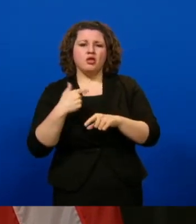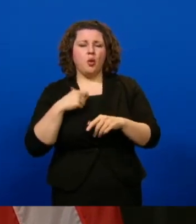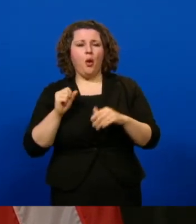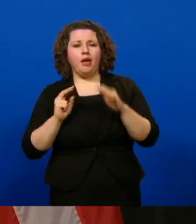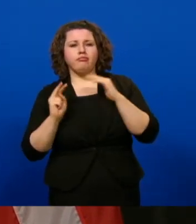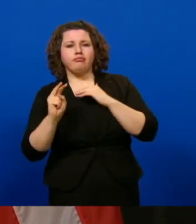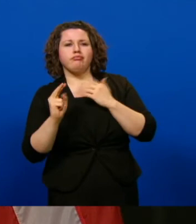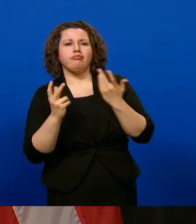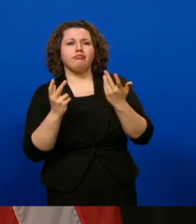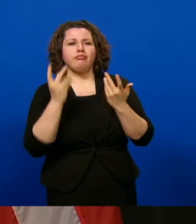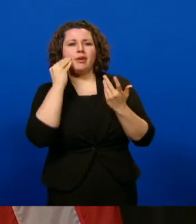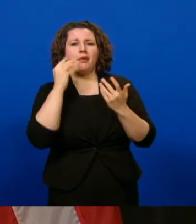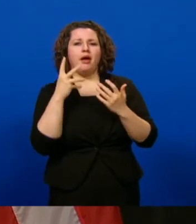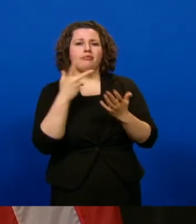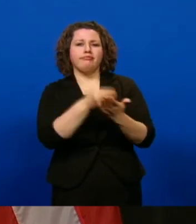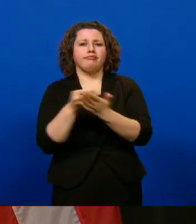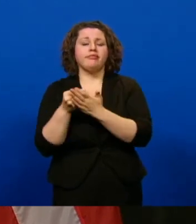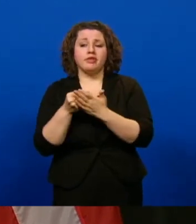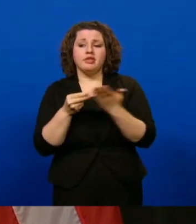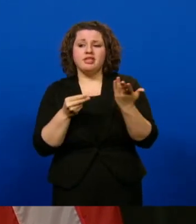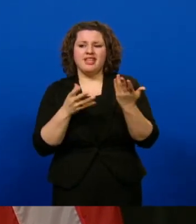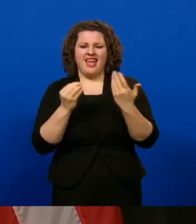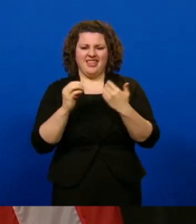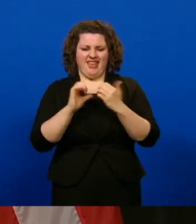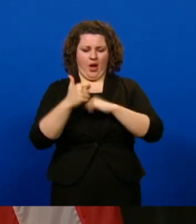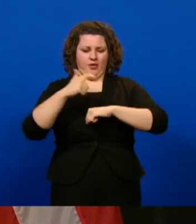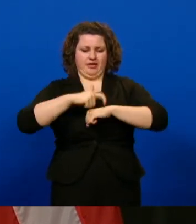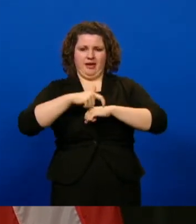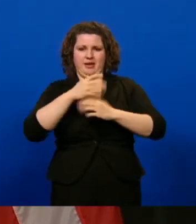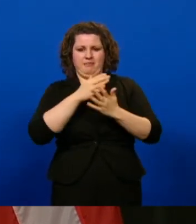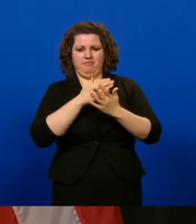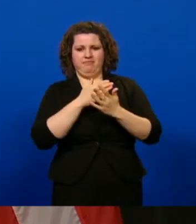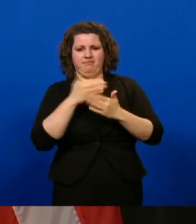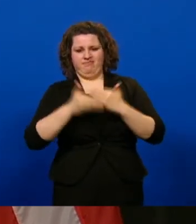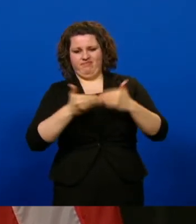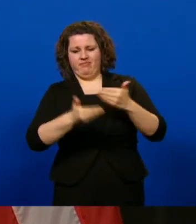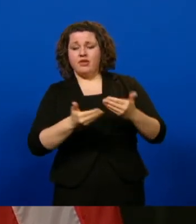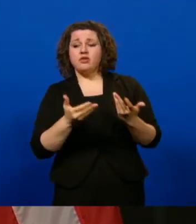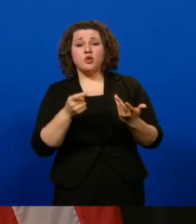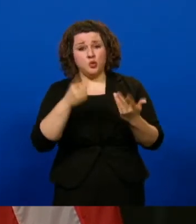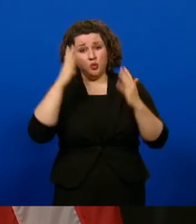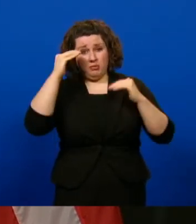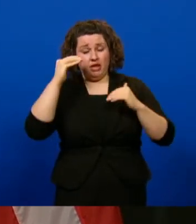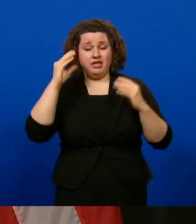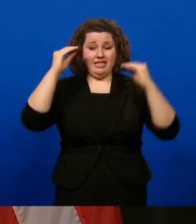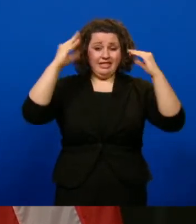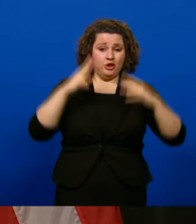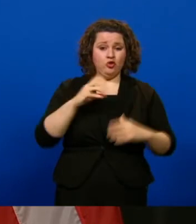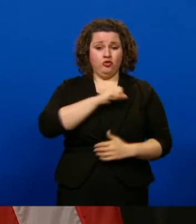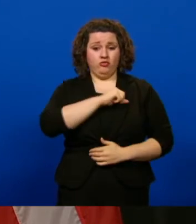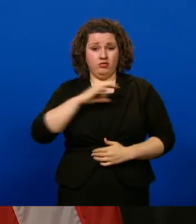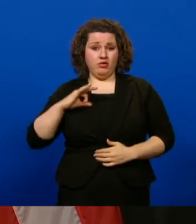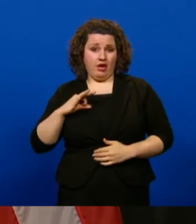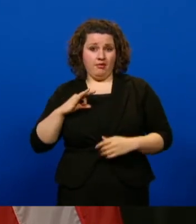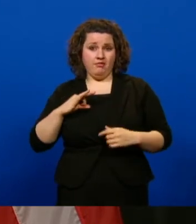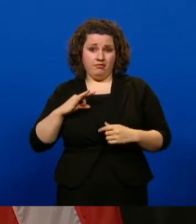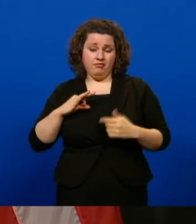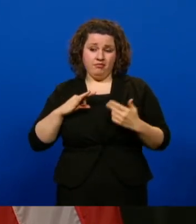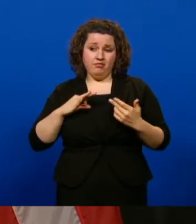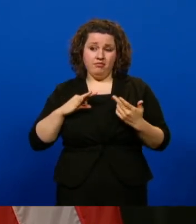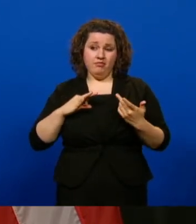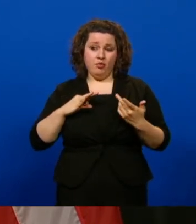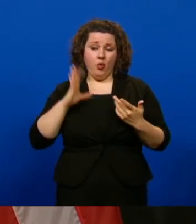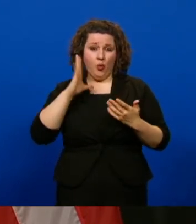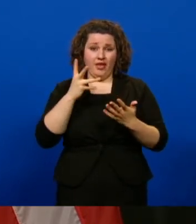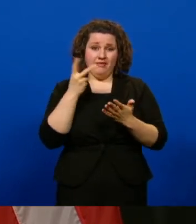on the vaccinations Yeah. and a timing issue. Yeah. Would you expect that teachers and staff in schools would be